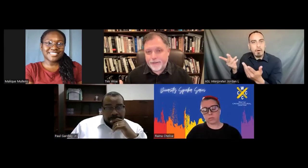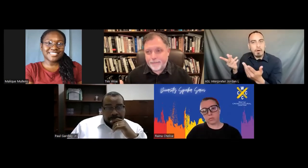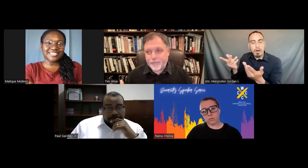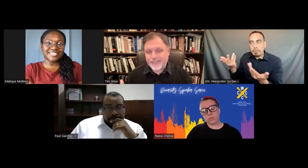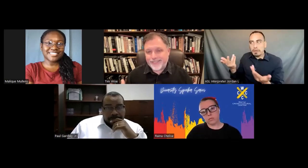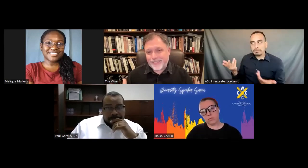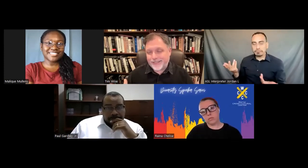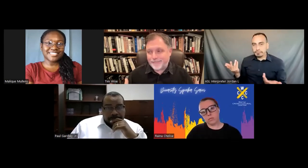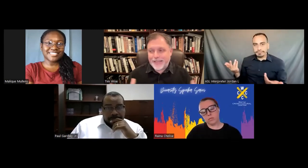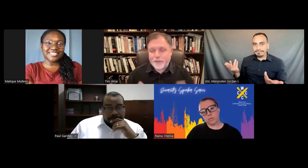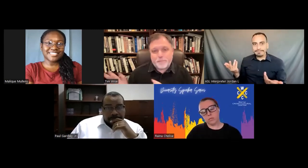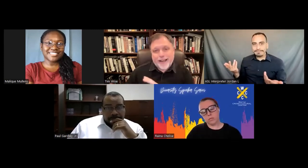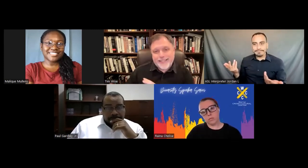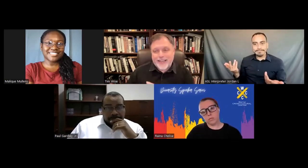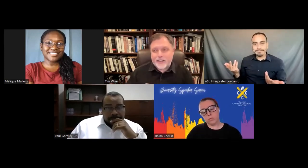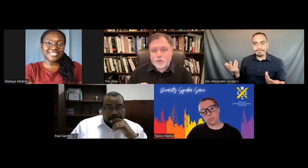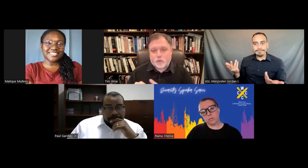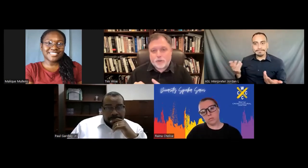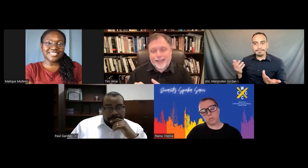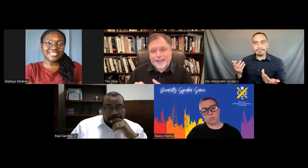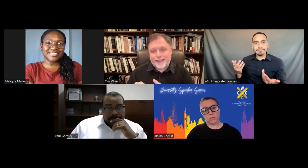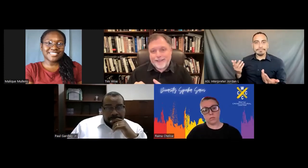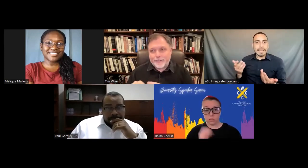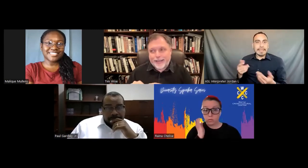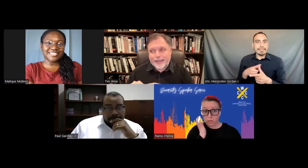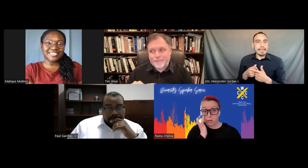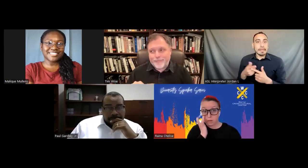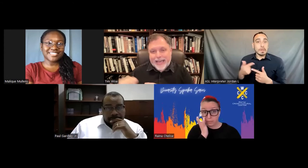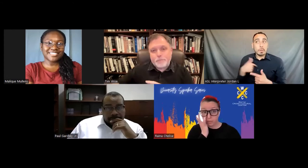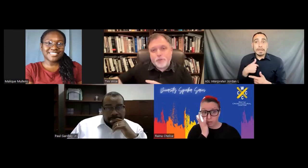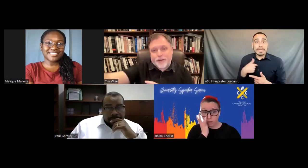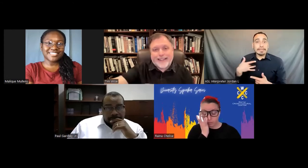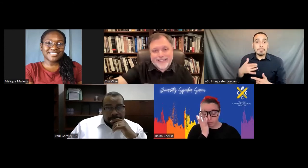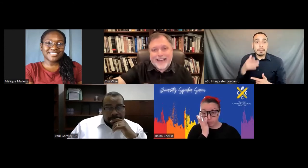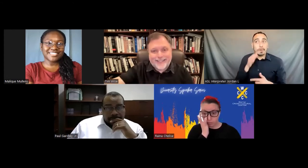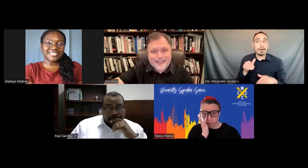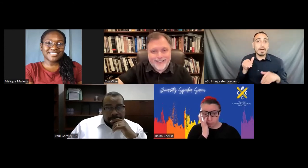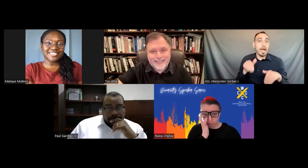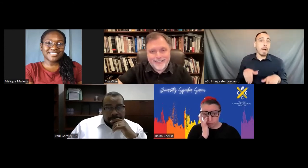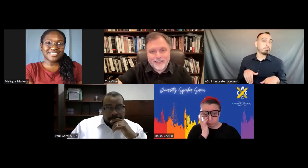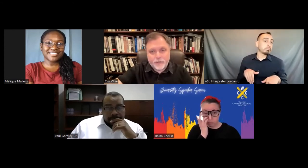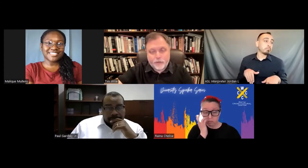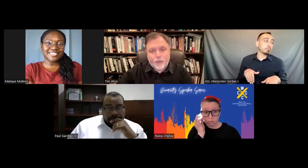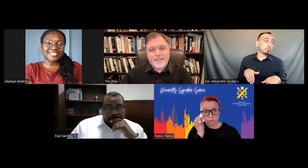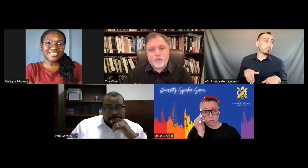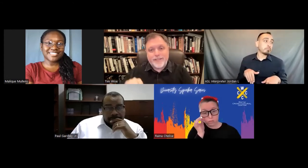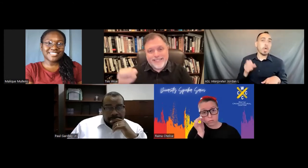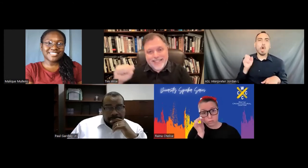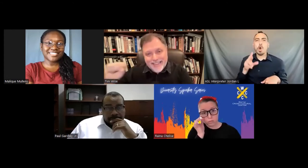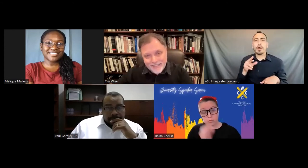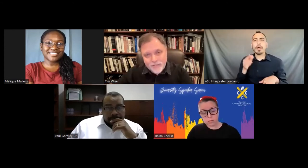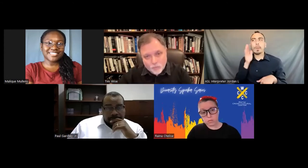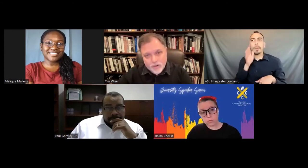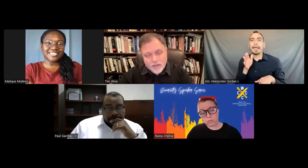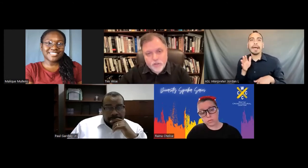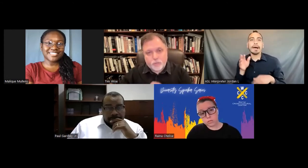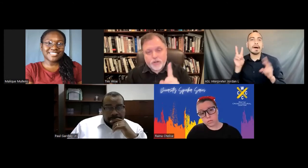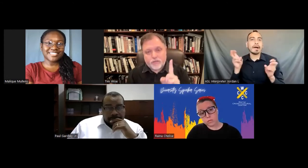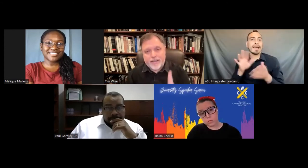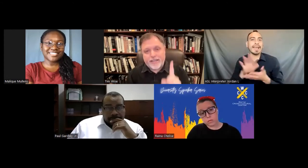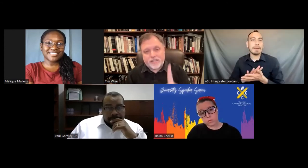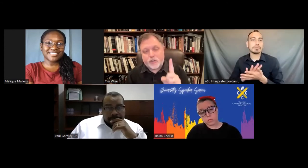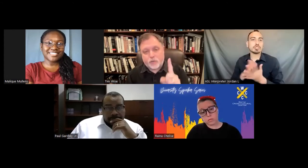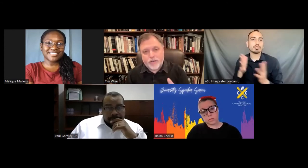of either bystanders or like abstract allies. The way that we stay in the work is